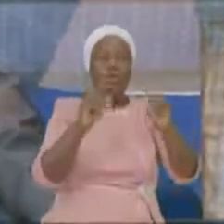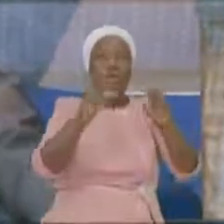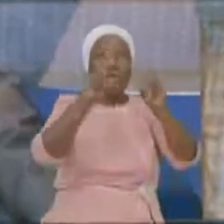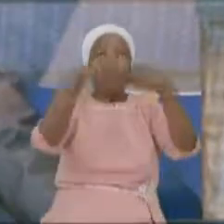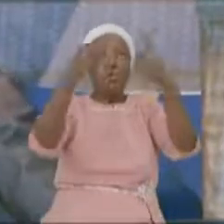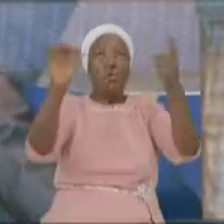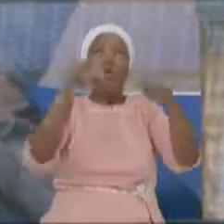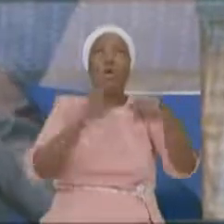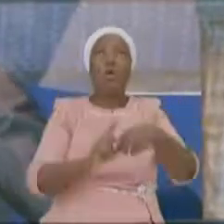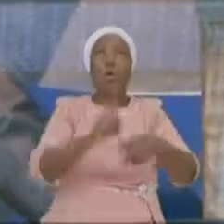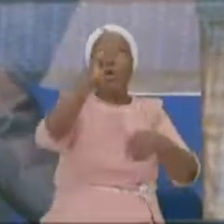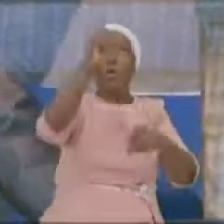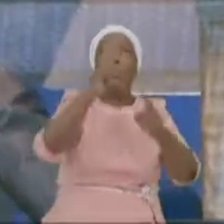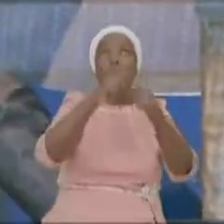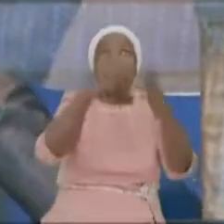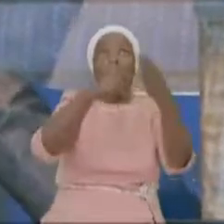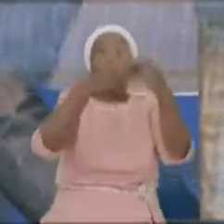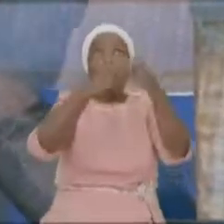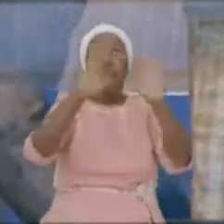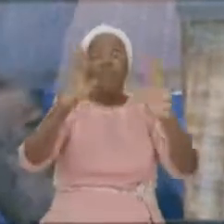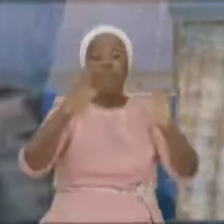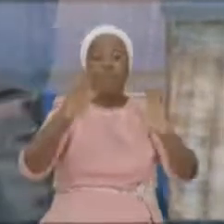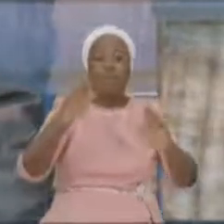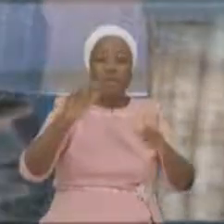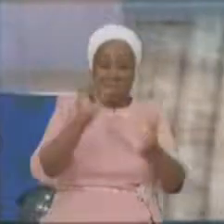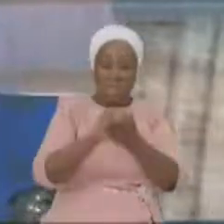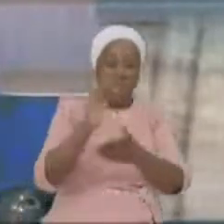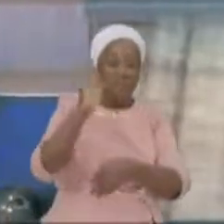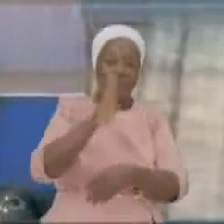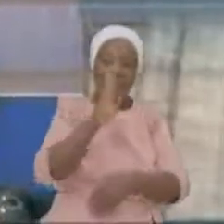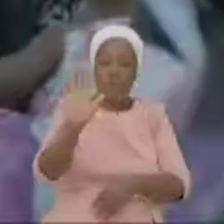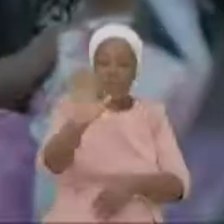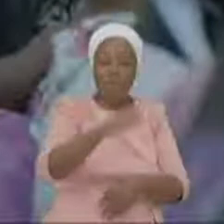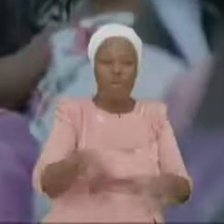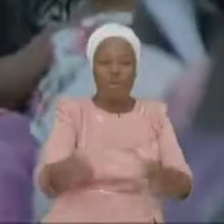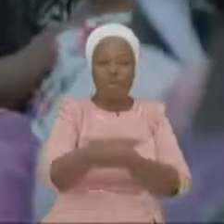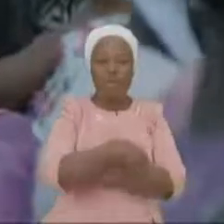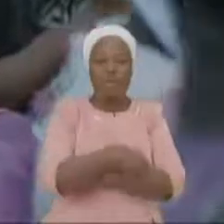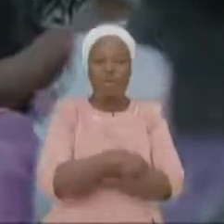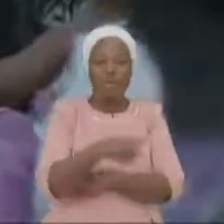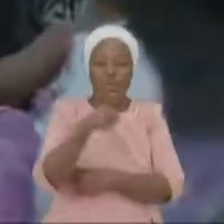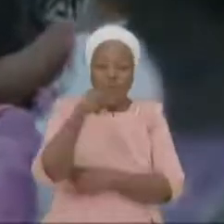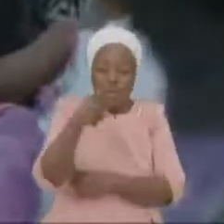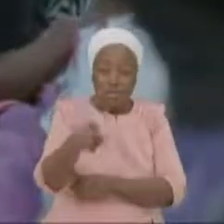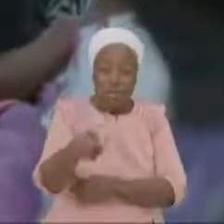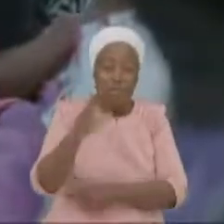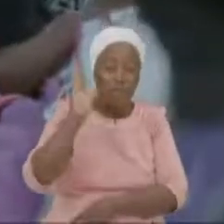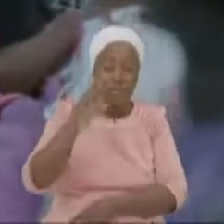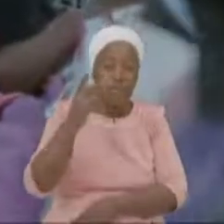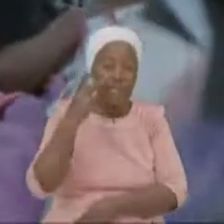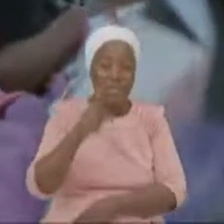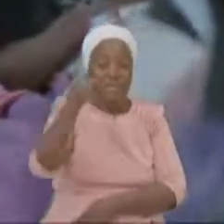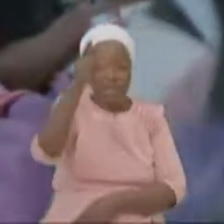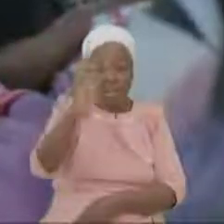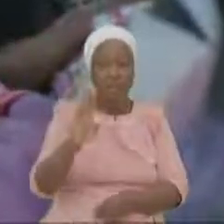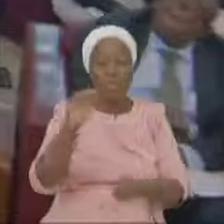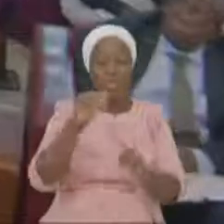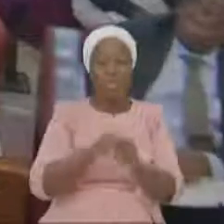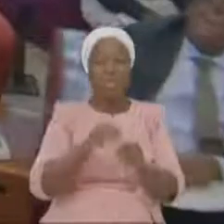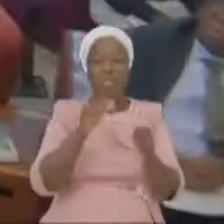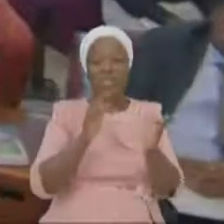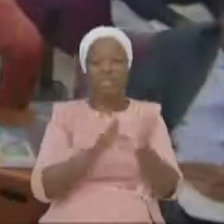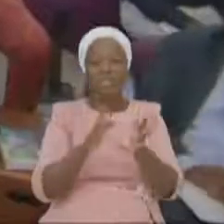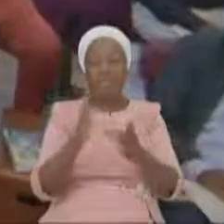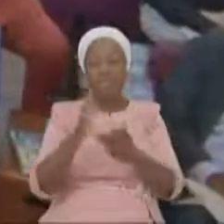going up to heaven, that will be your day. You will see God in